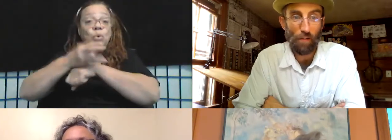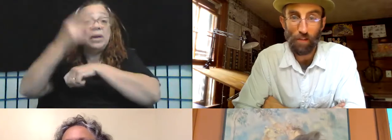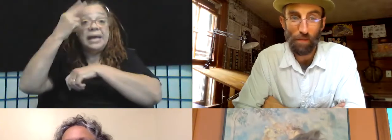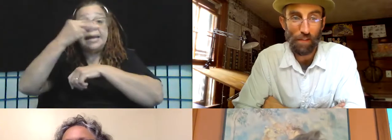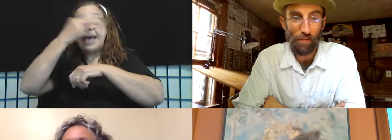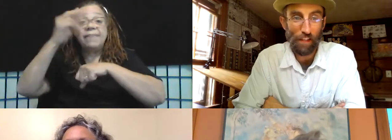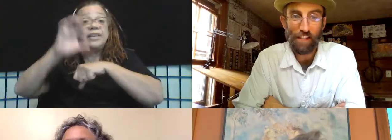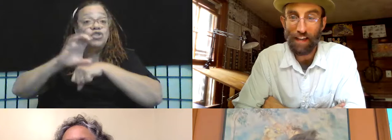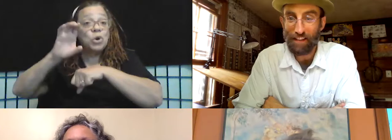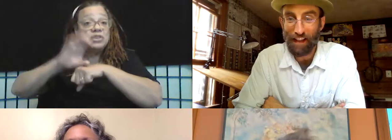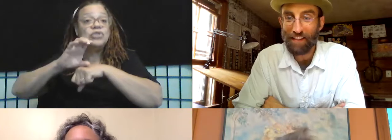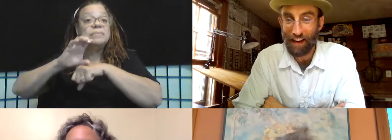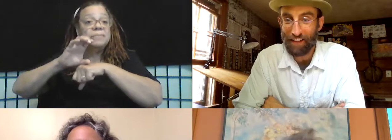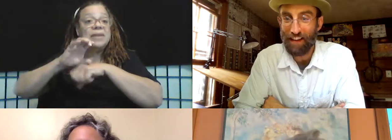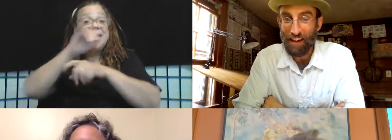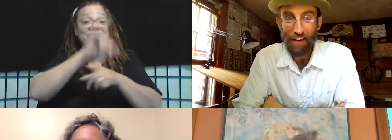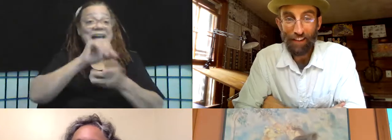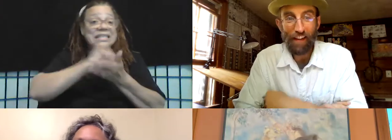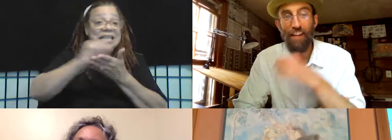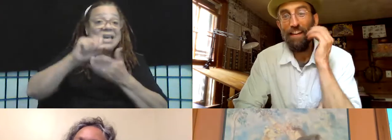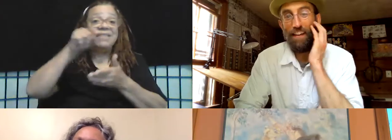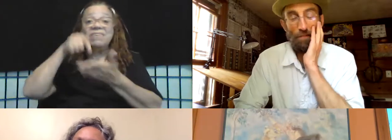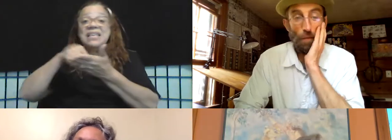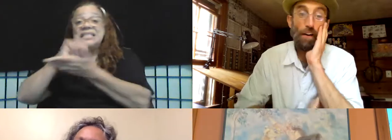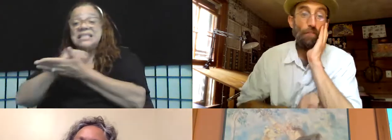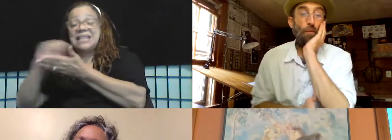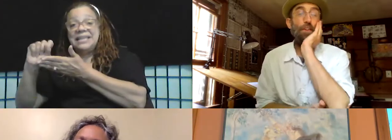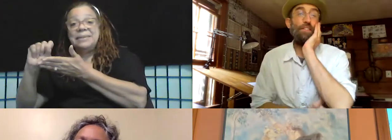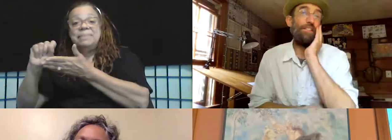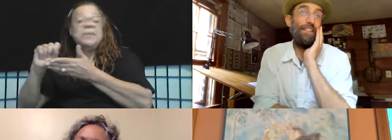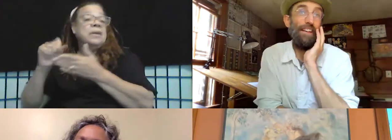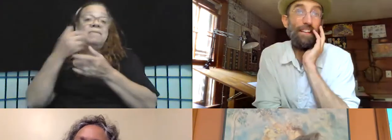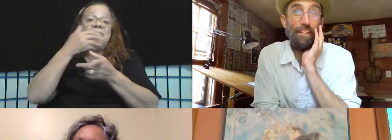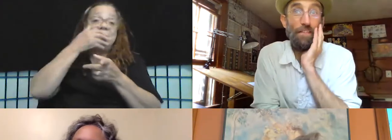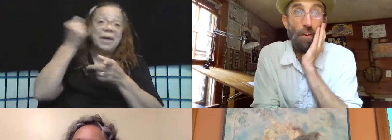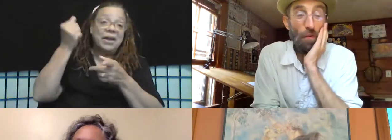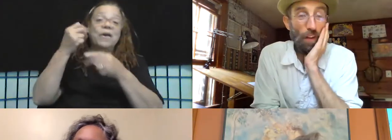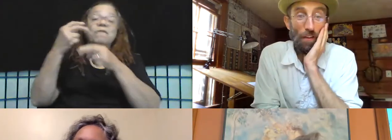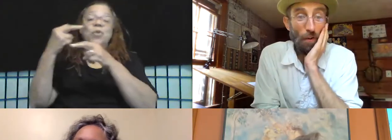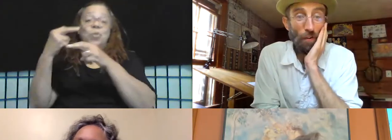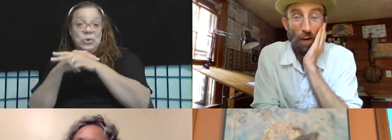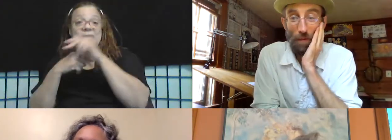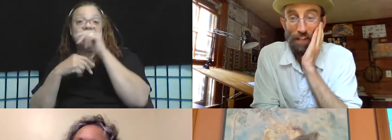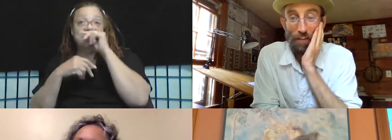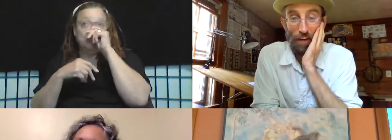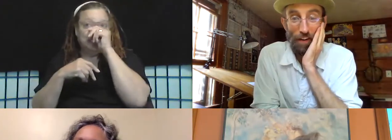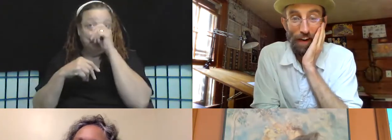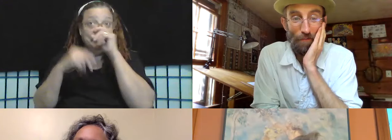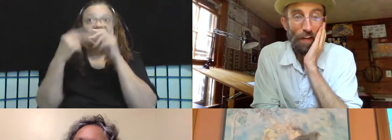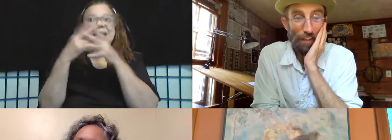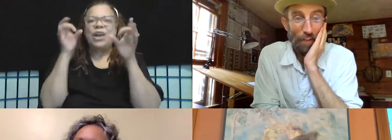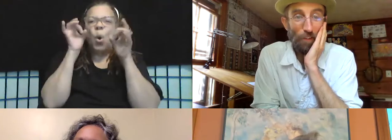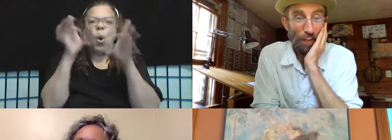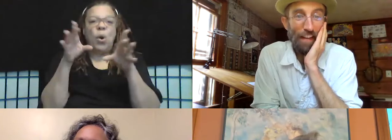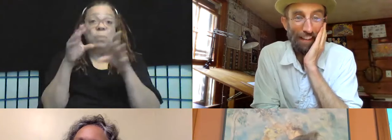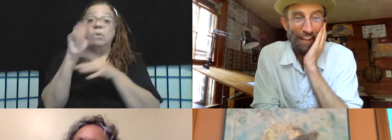terrible martyrdoms of this saint and that saint, right? For better or for worse, there's a whole lot of horror comics out there in